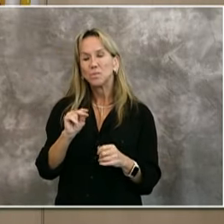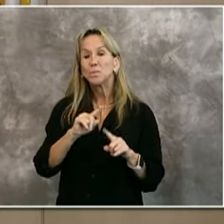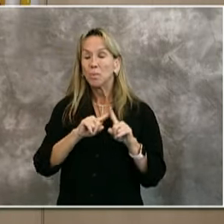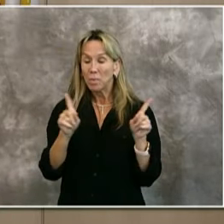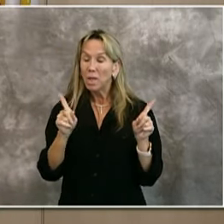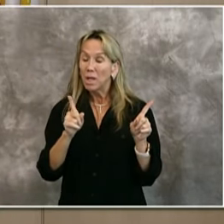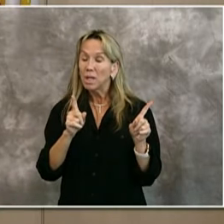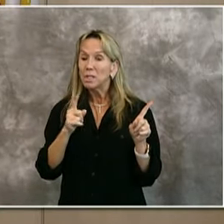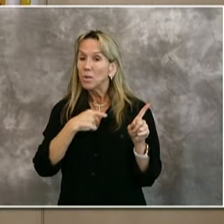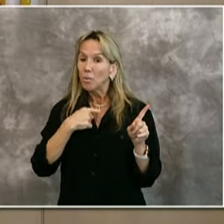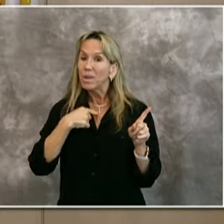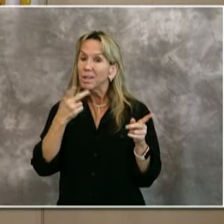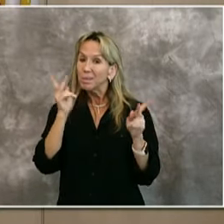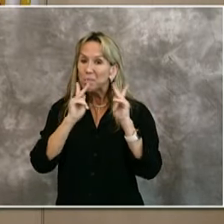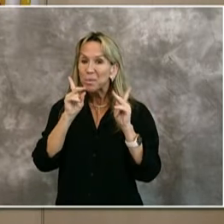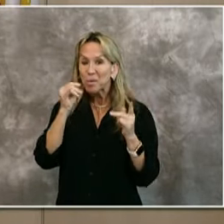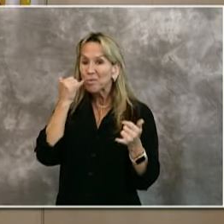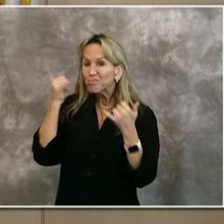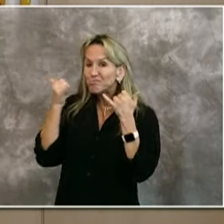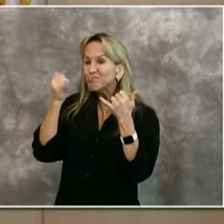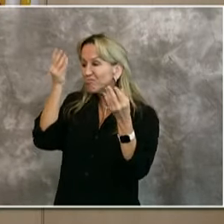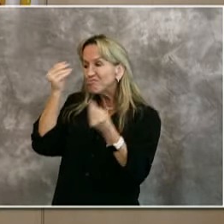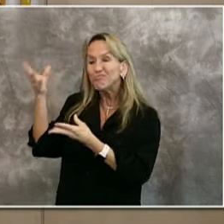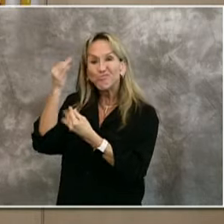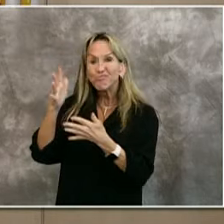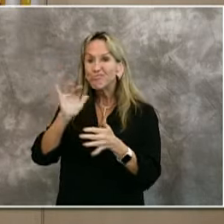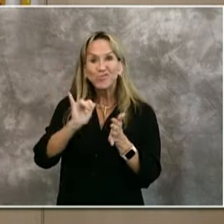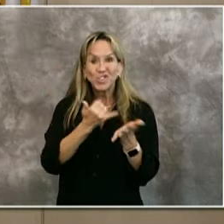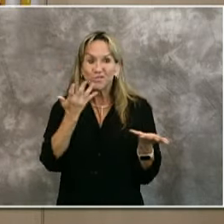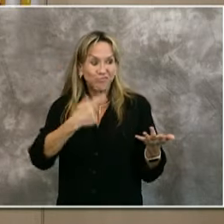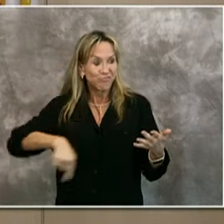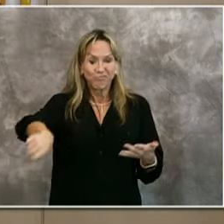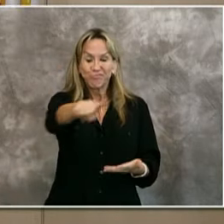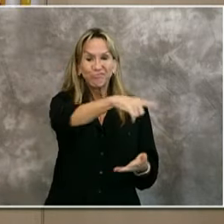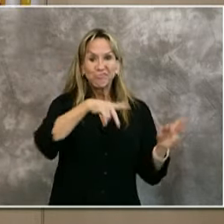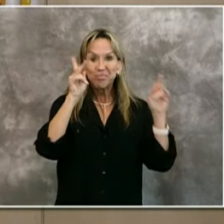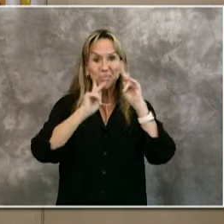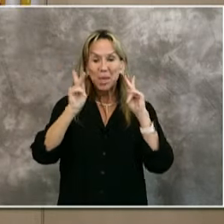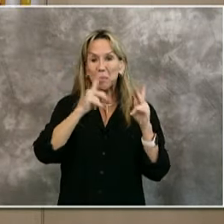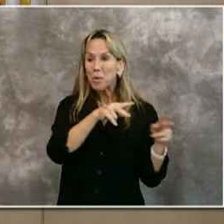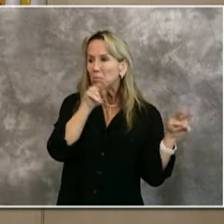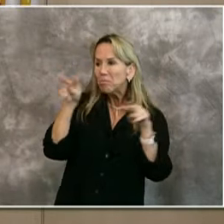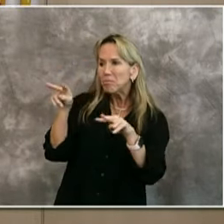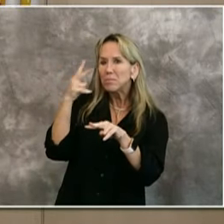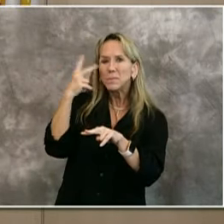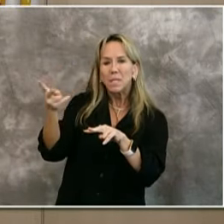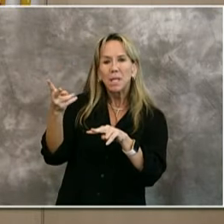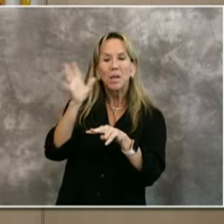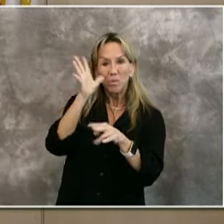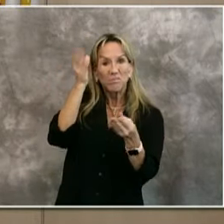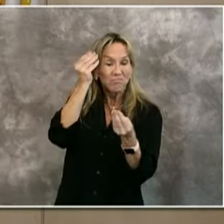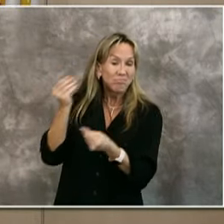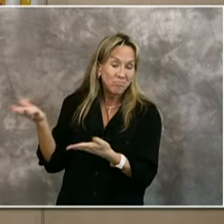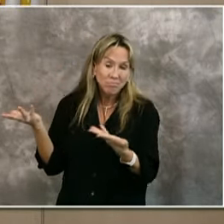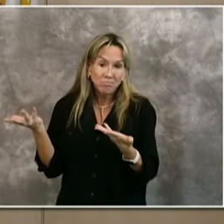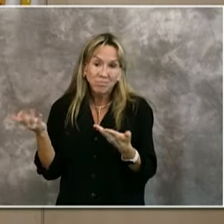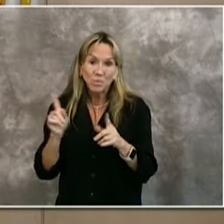get information from the private citizens that are observing the fact that there